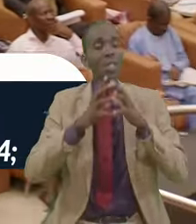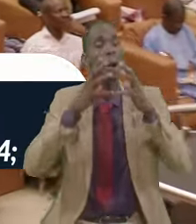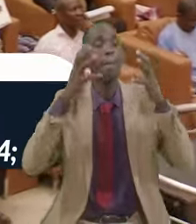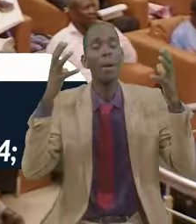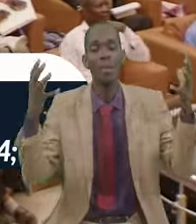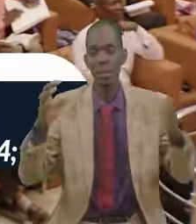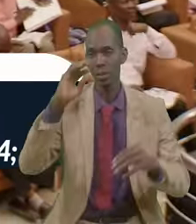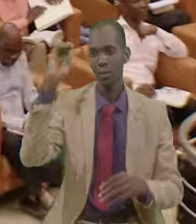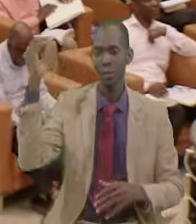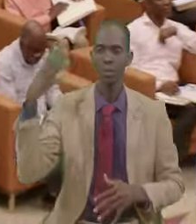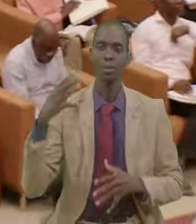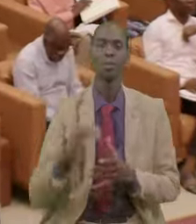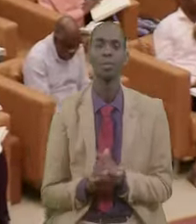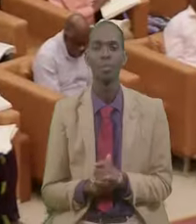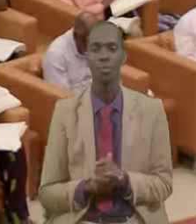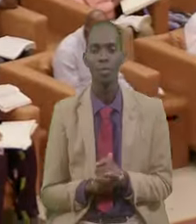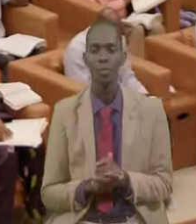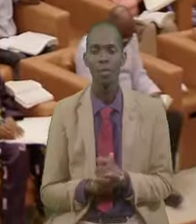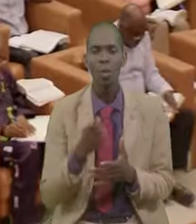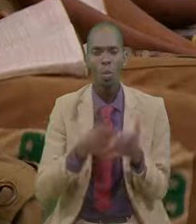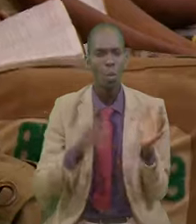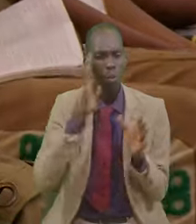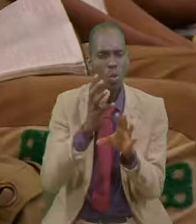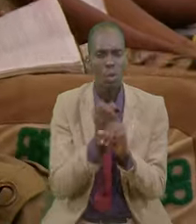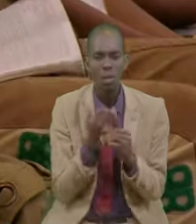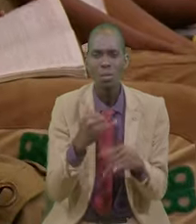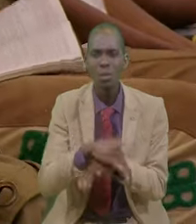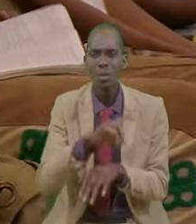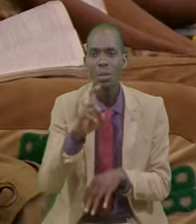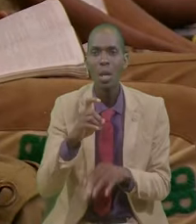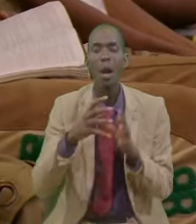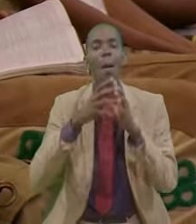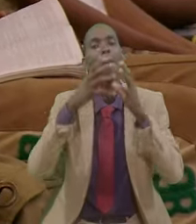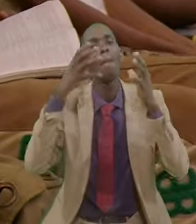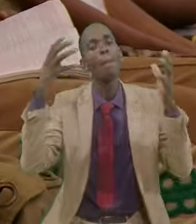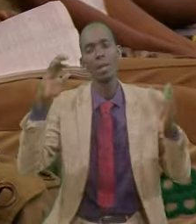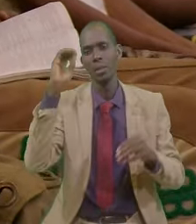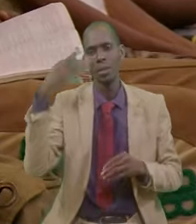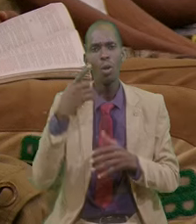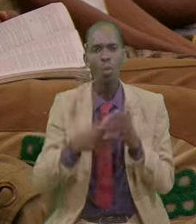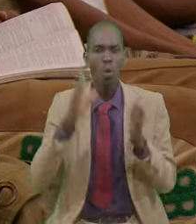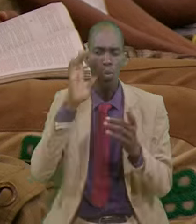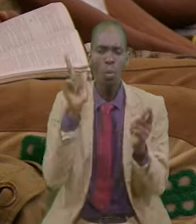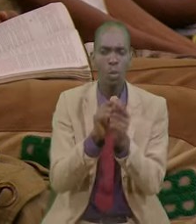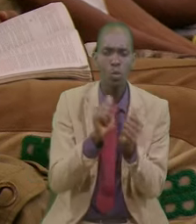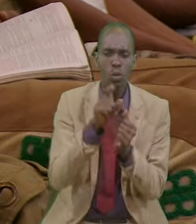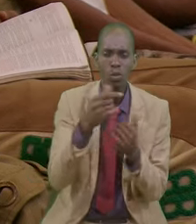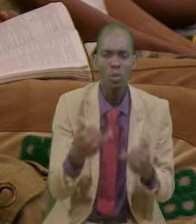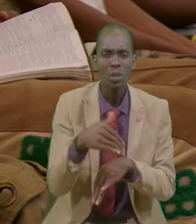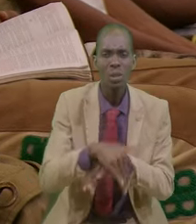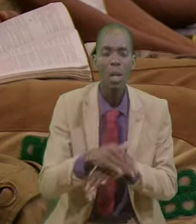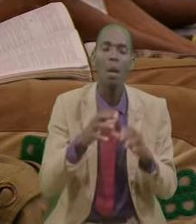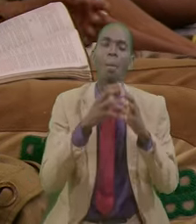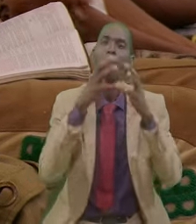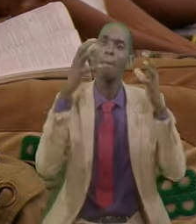grace. What are you having tonight? What's coming to you tonight? No